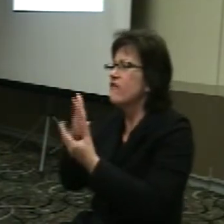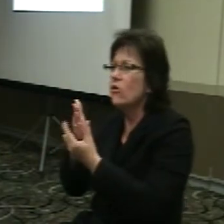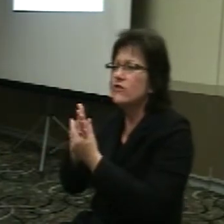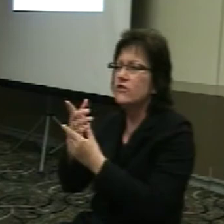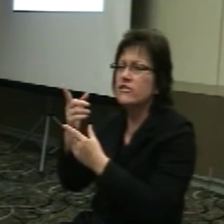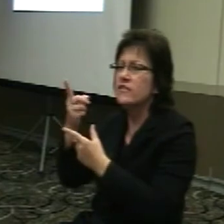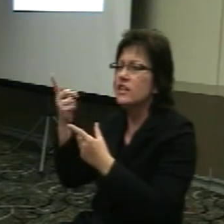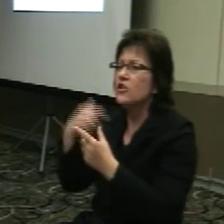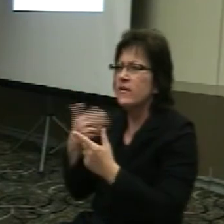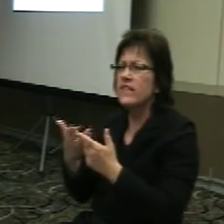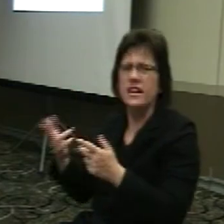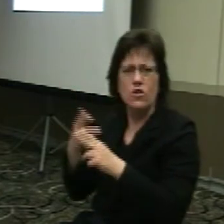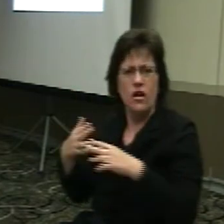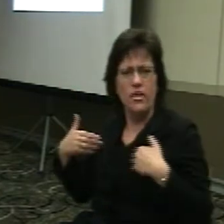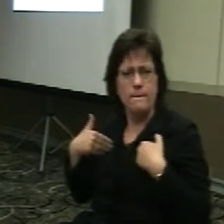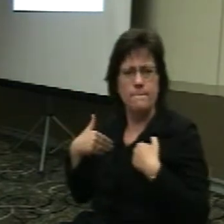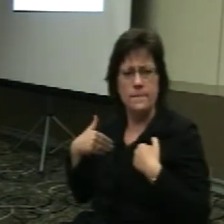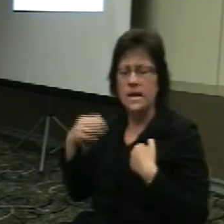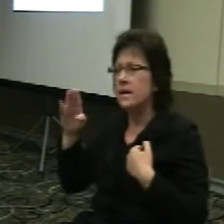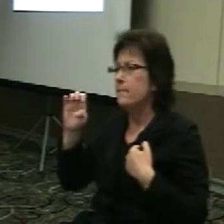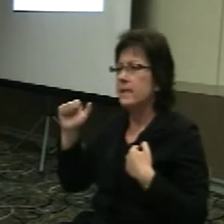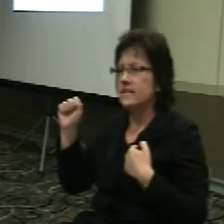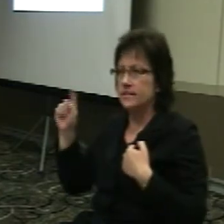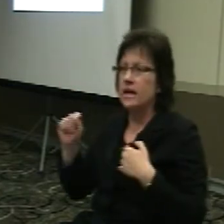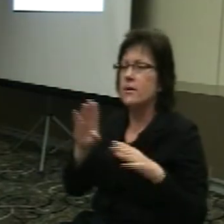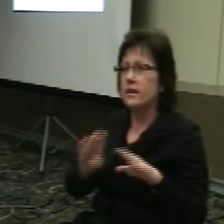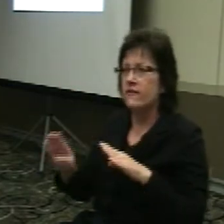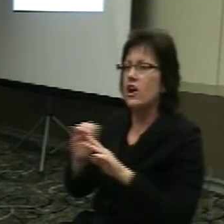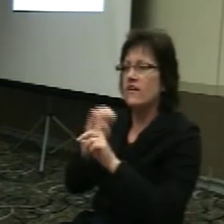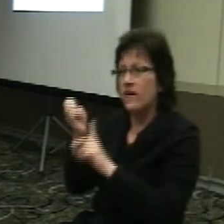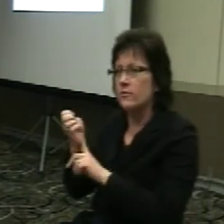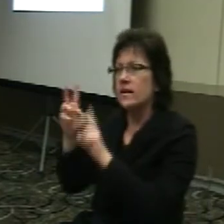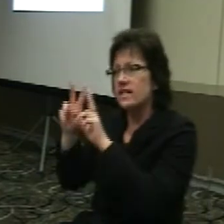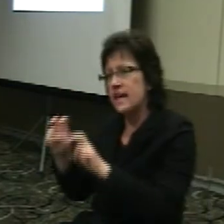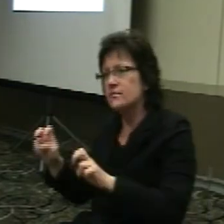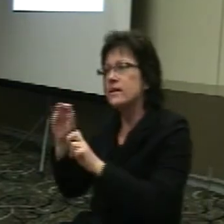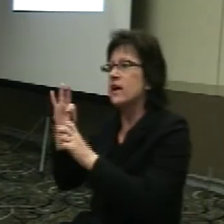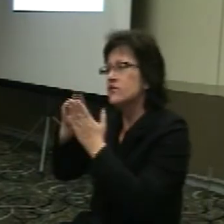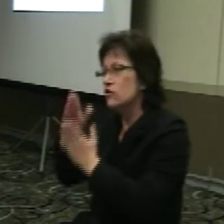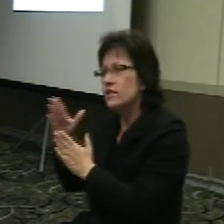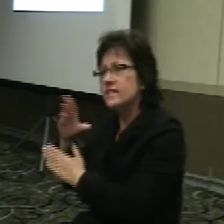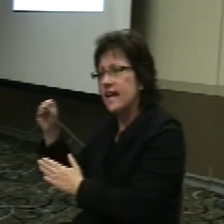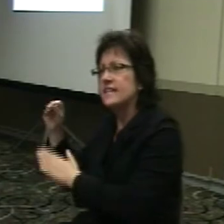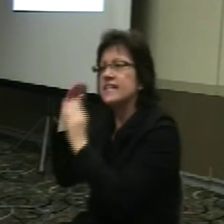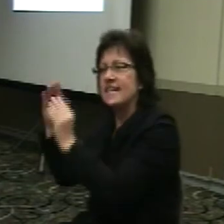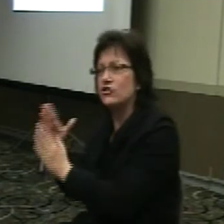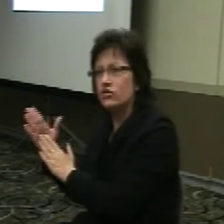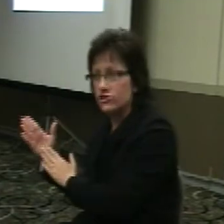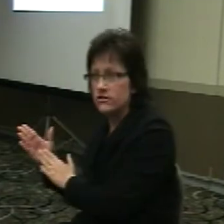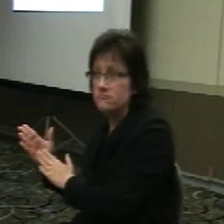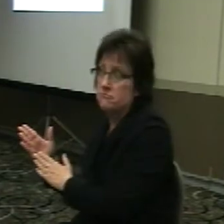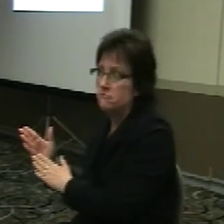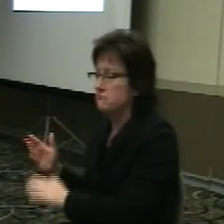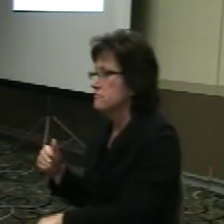got a thing called the BEAST, which is the Behavioral and Environmental Assessment of Students and Teachers, which has this stuff in it.